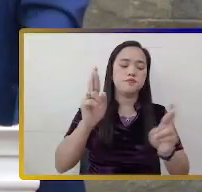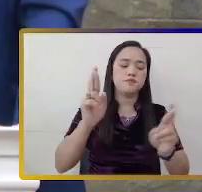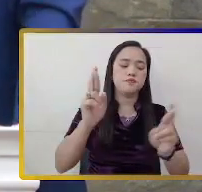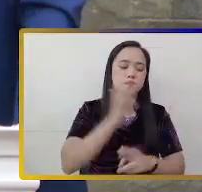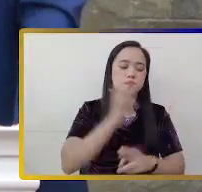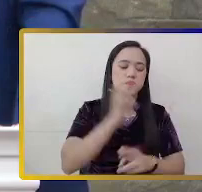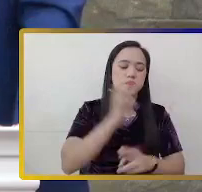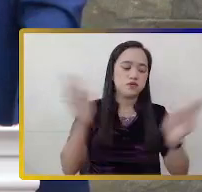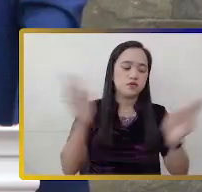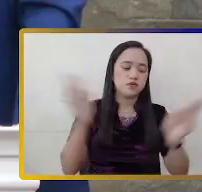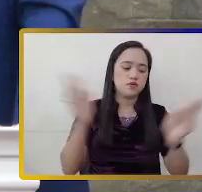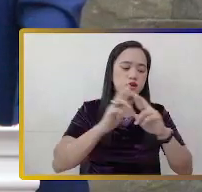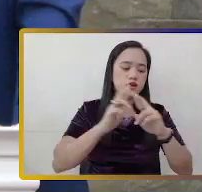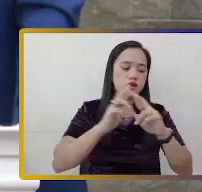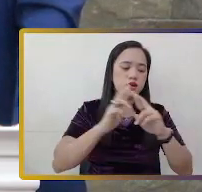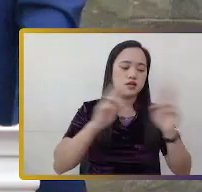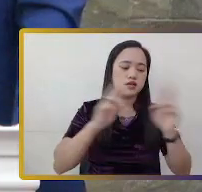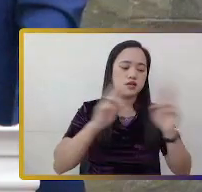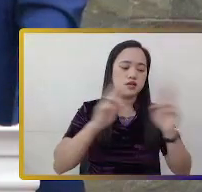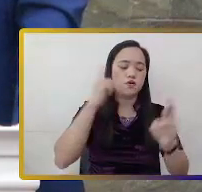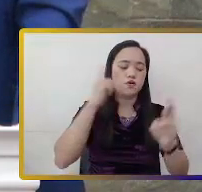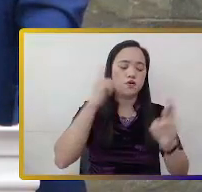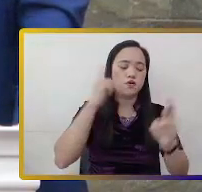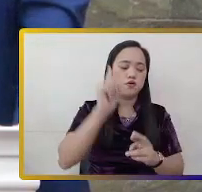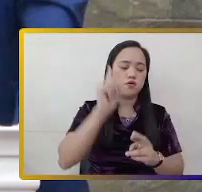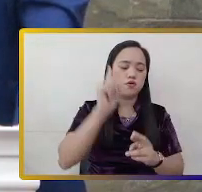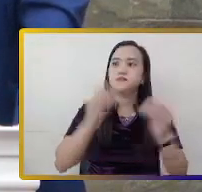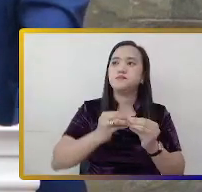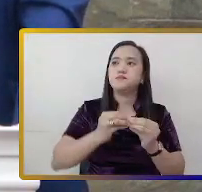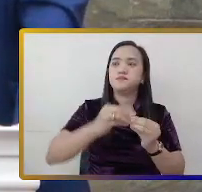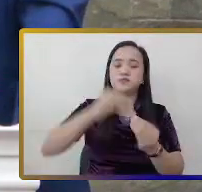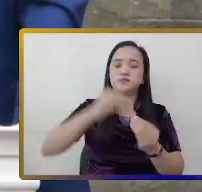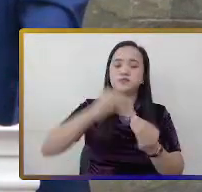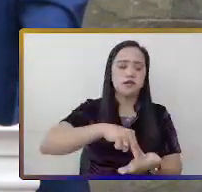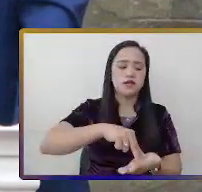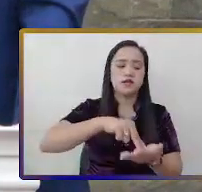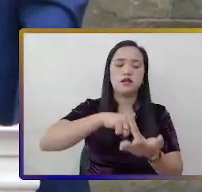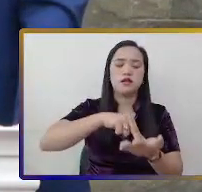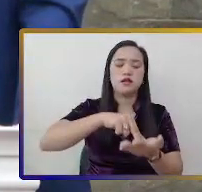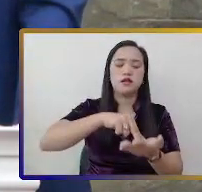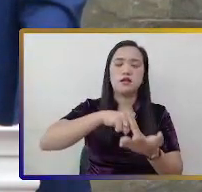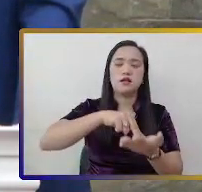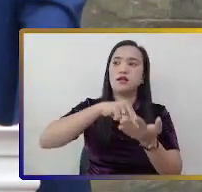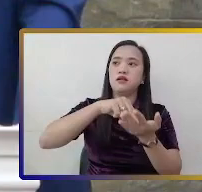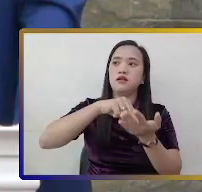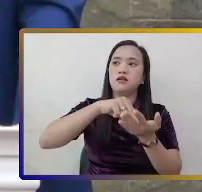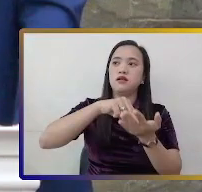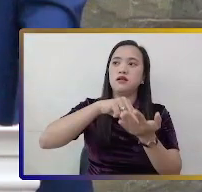Ready for one more battle stand.